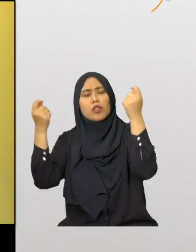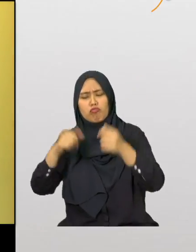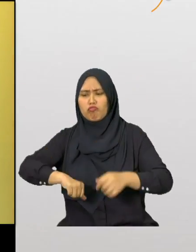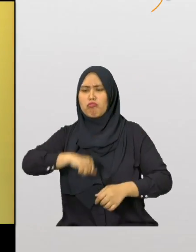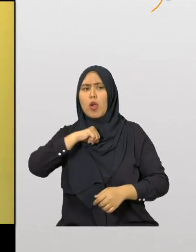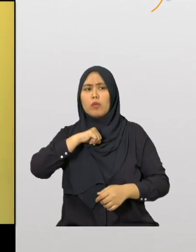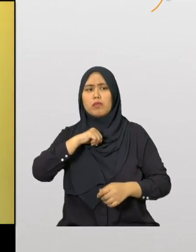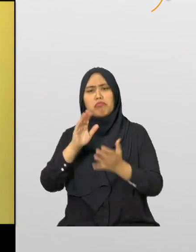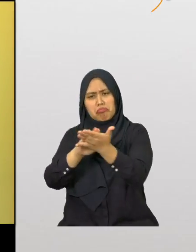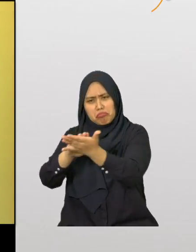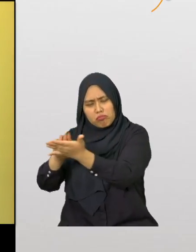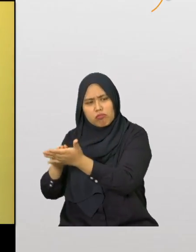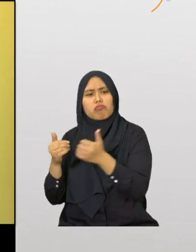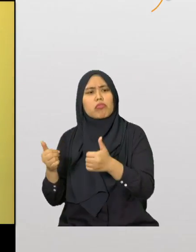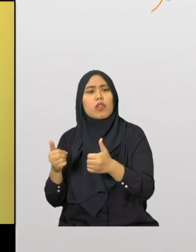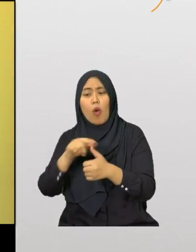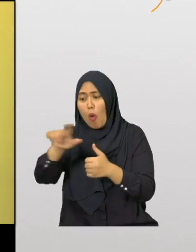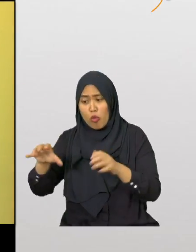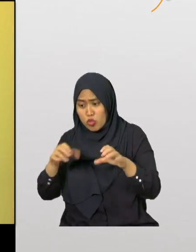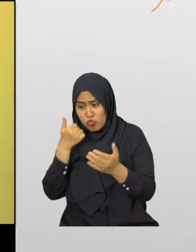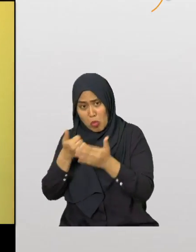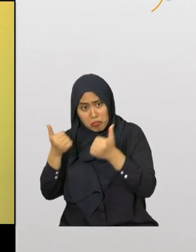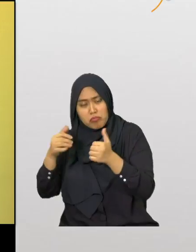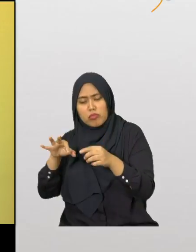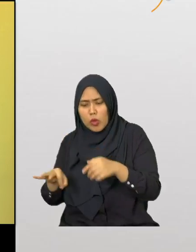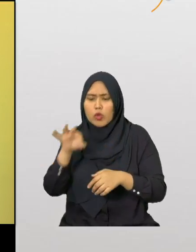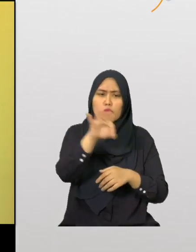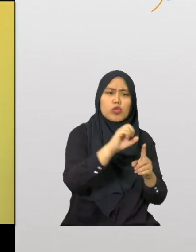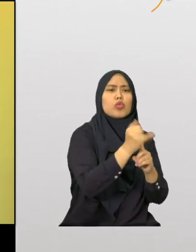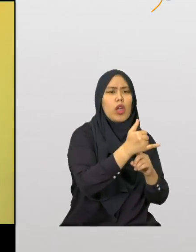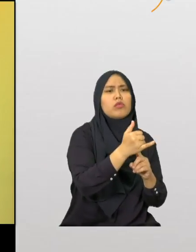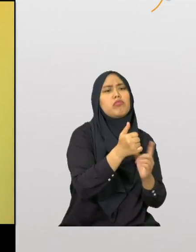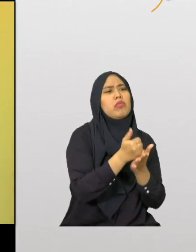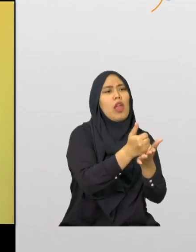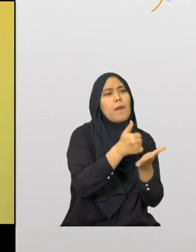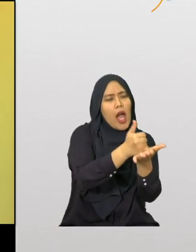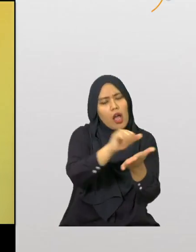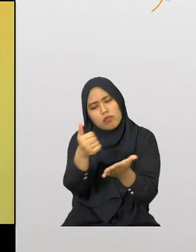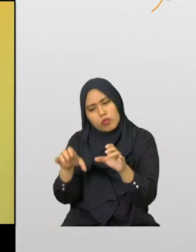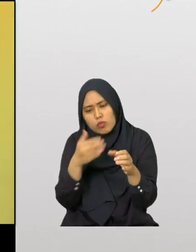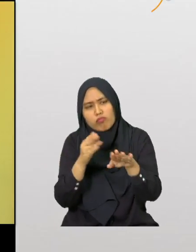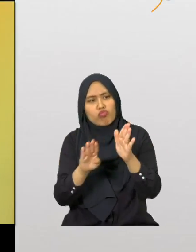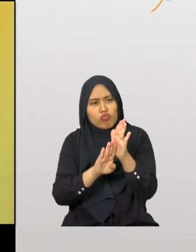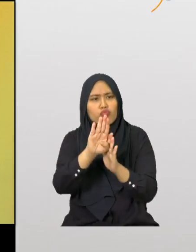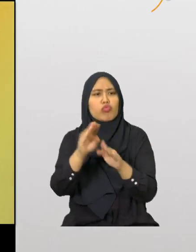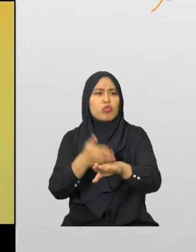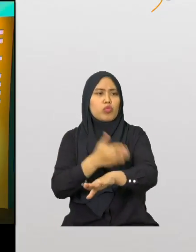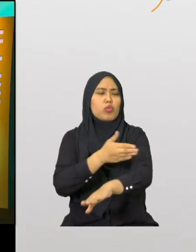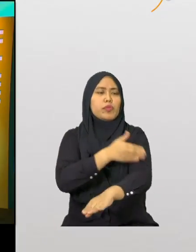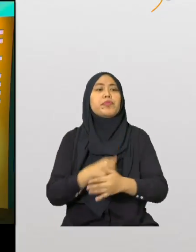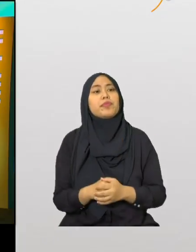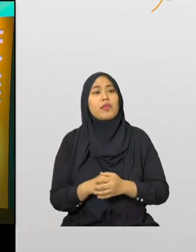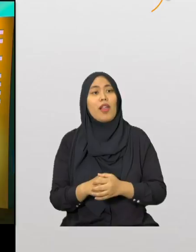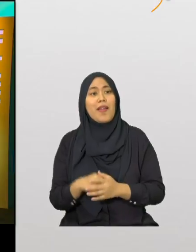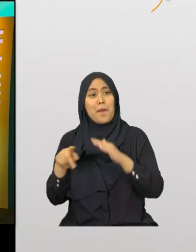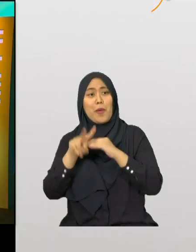well contribute back to society and help others to do better. As one of the primary 2 MGS girls put